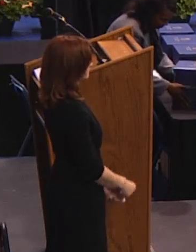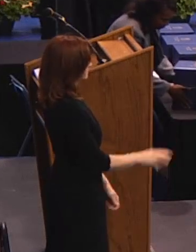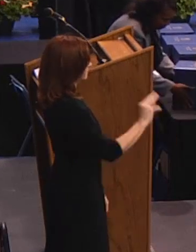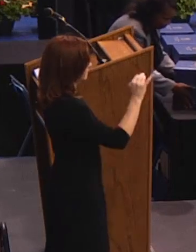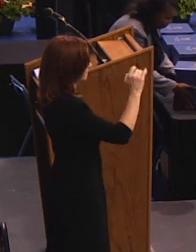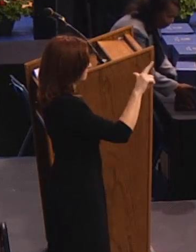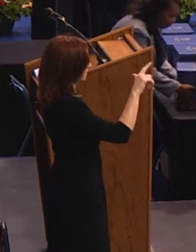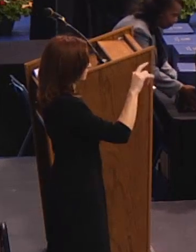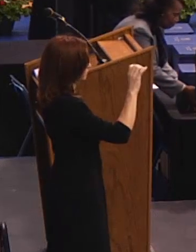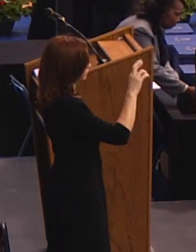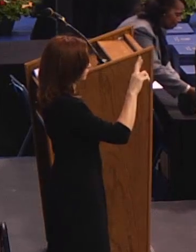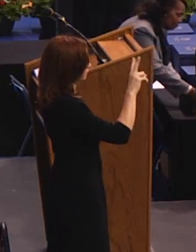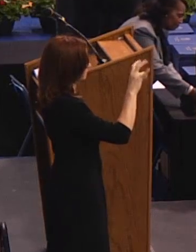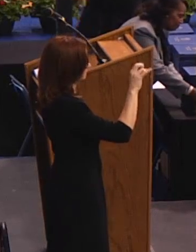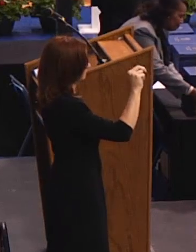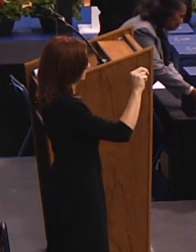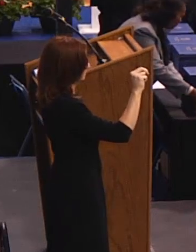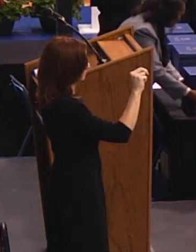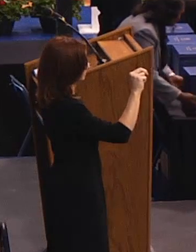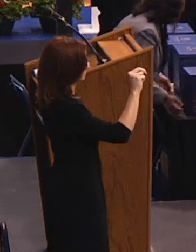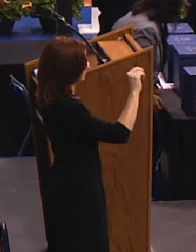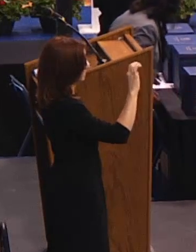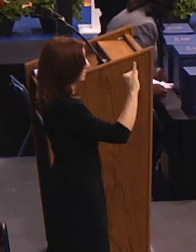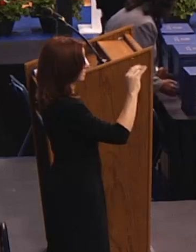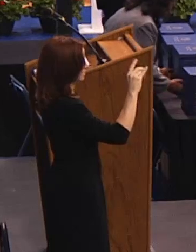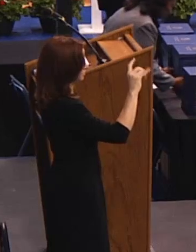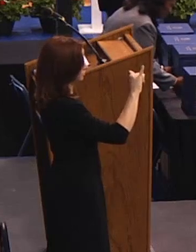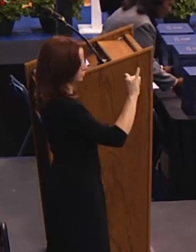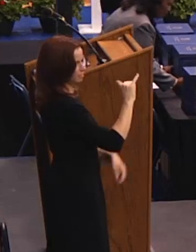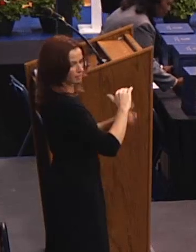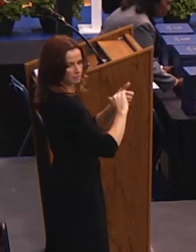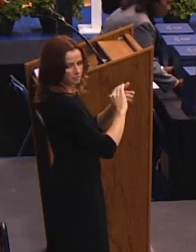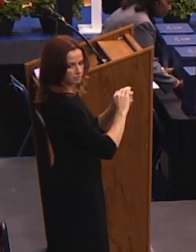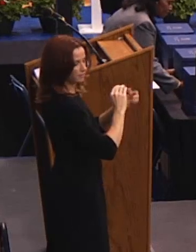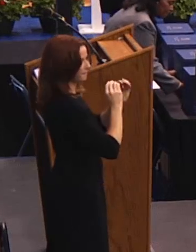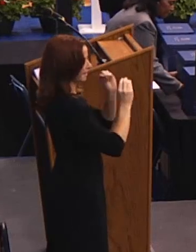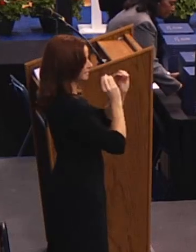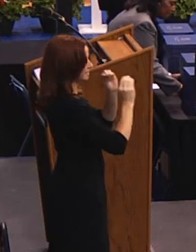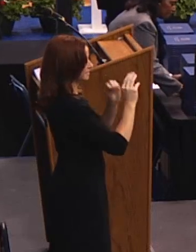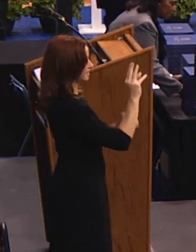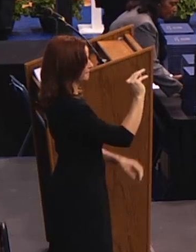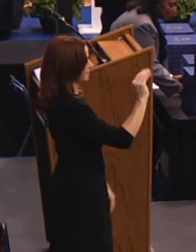Michael Wayne Urban, industrial maintenance, magna cum laude.